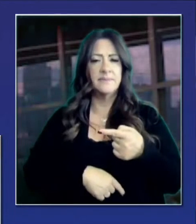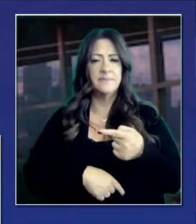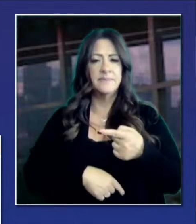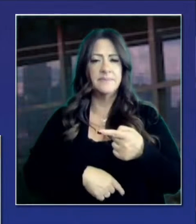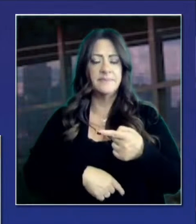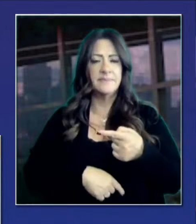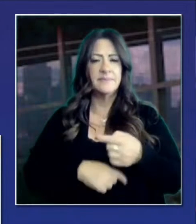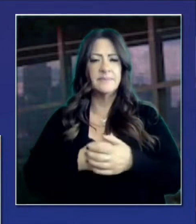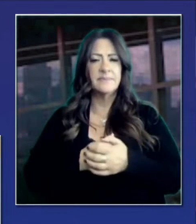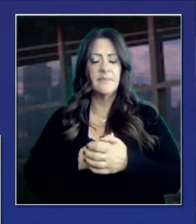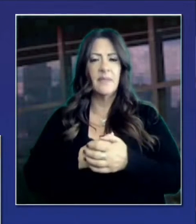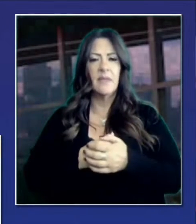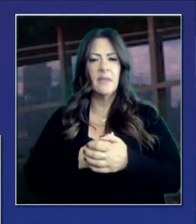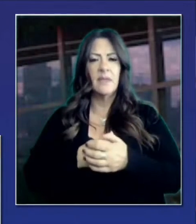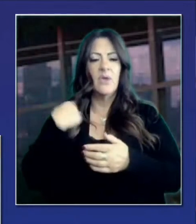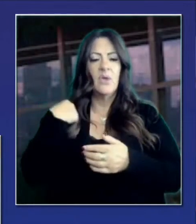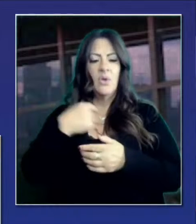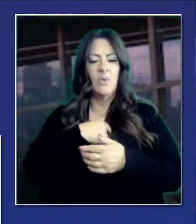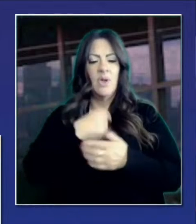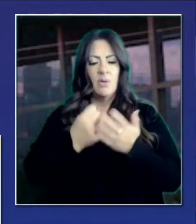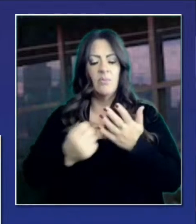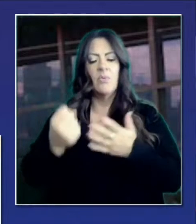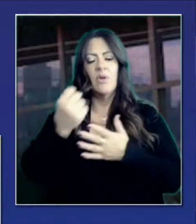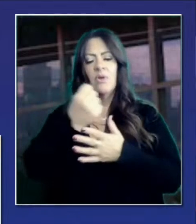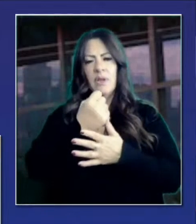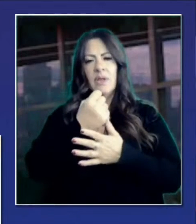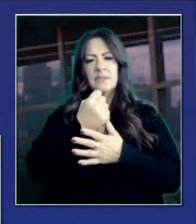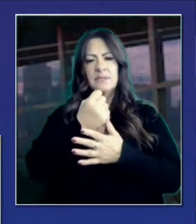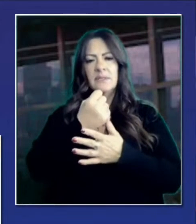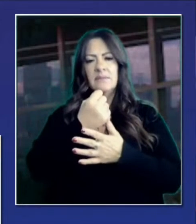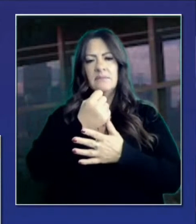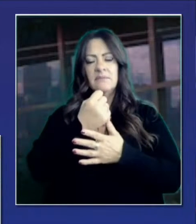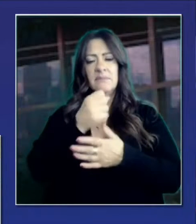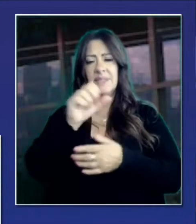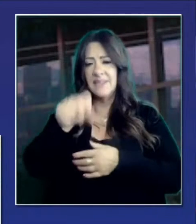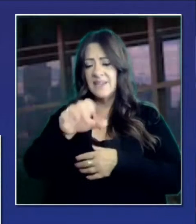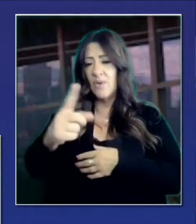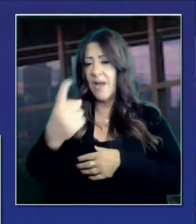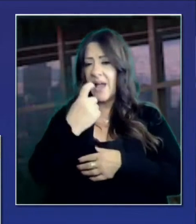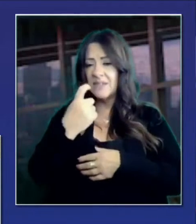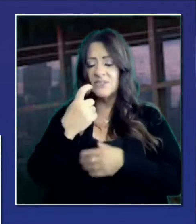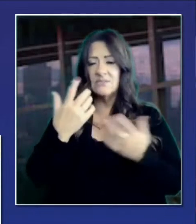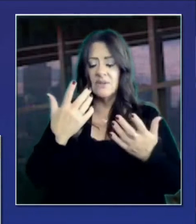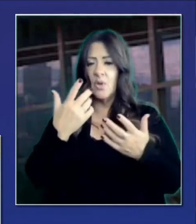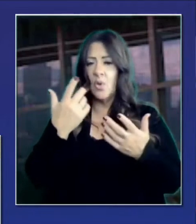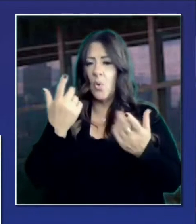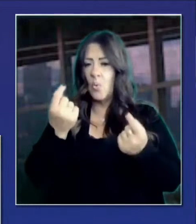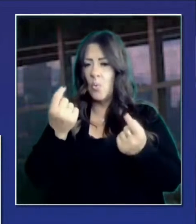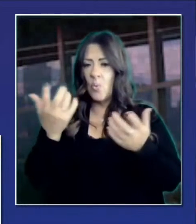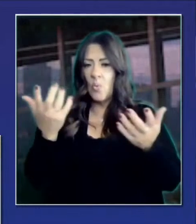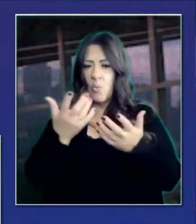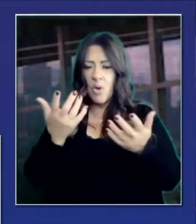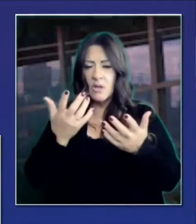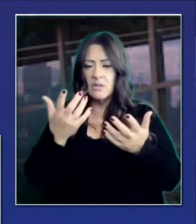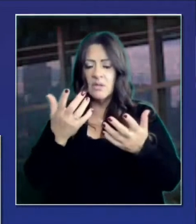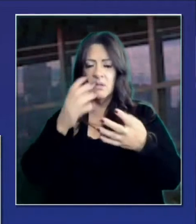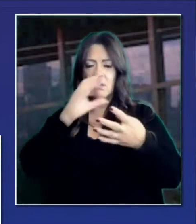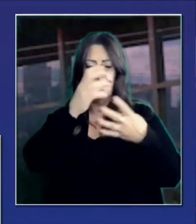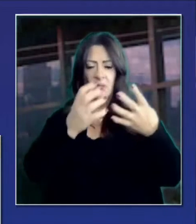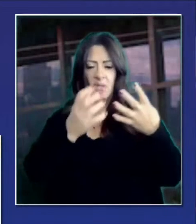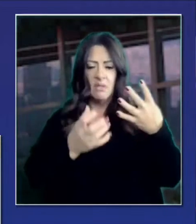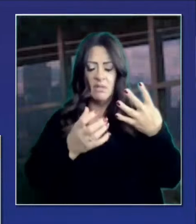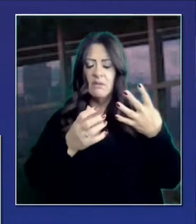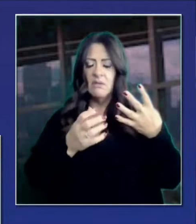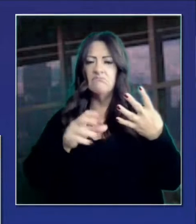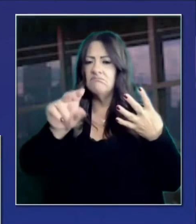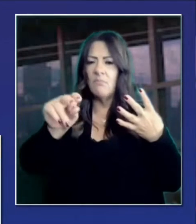your question. We are prioritizing. So your question was around a frame, get lost in tiers. We are